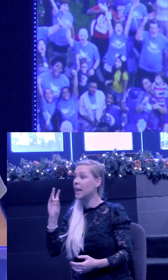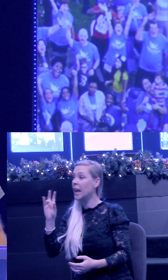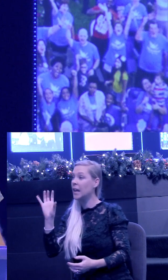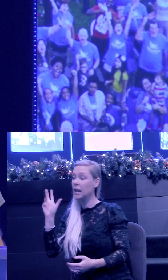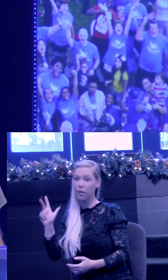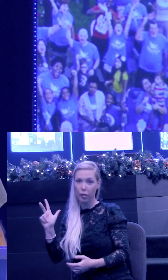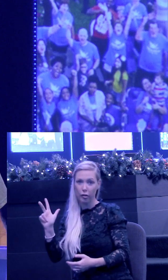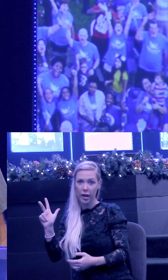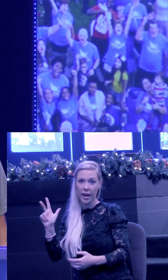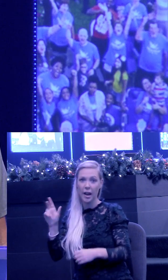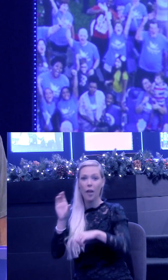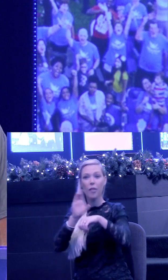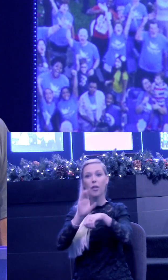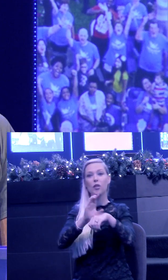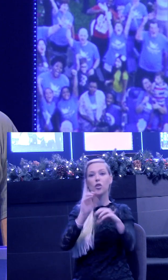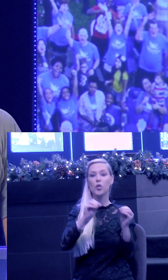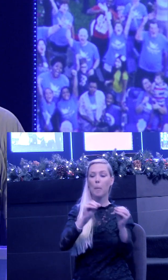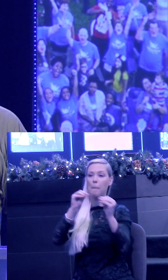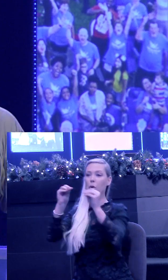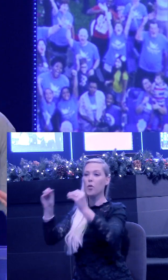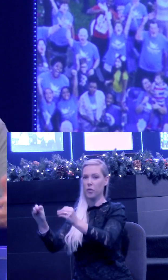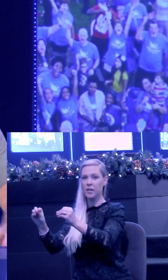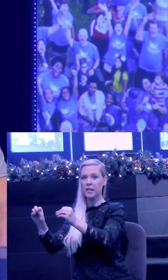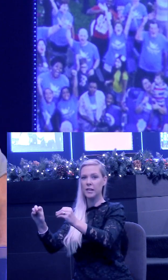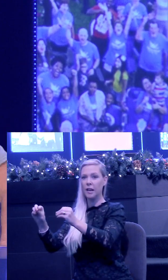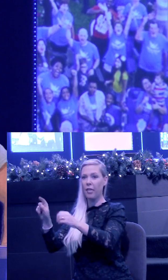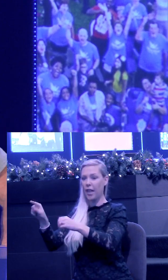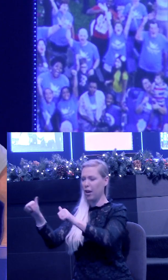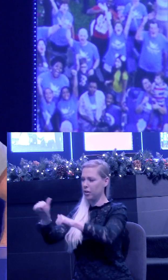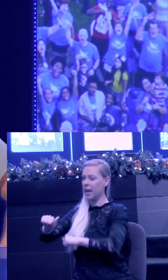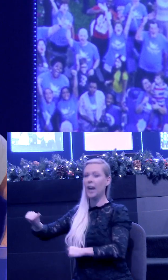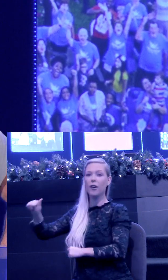Community Christian moved into the Acres. And in